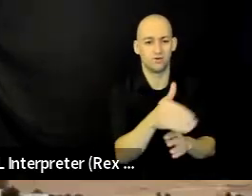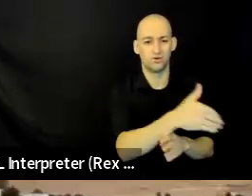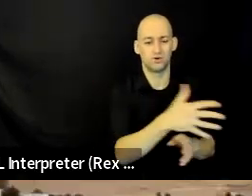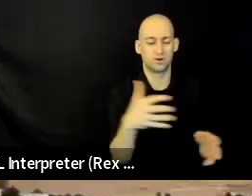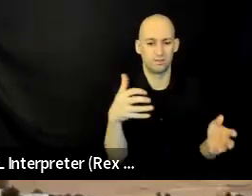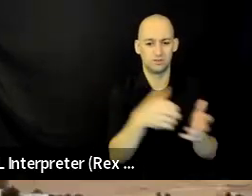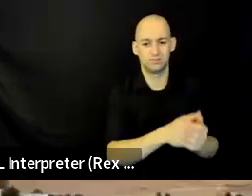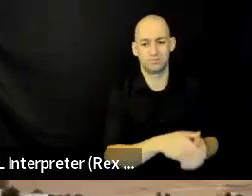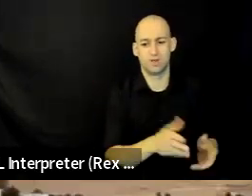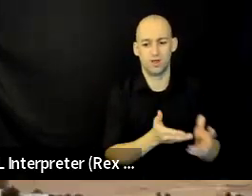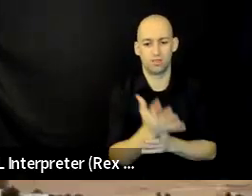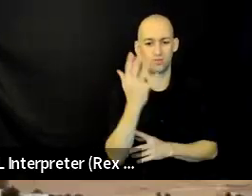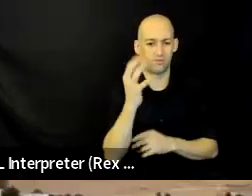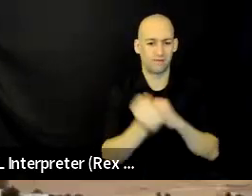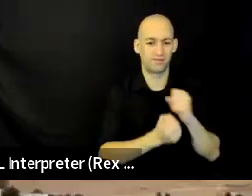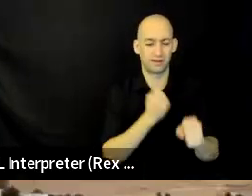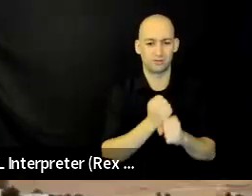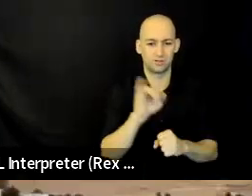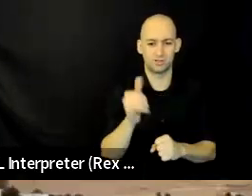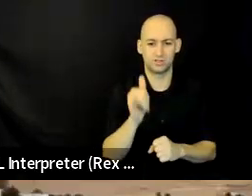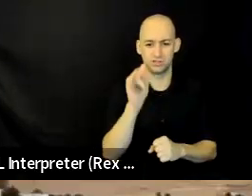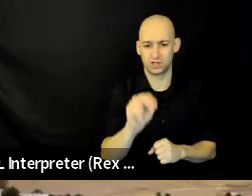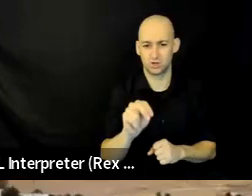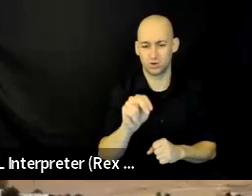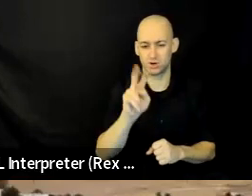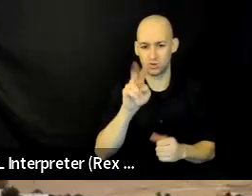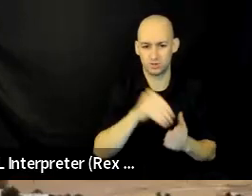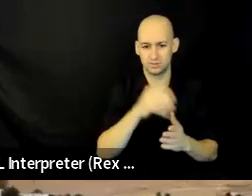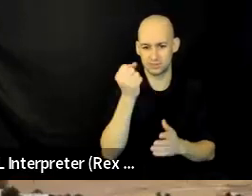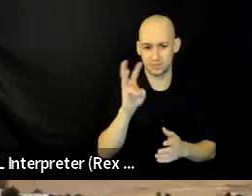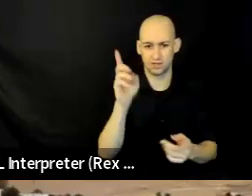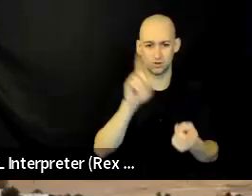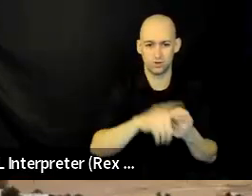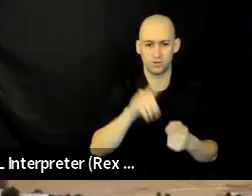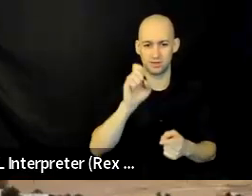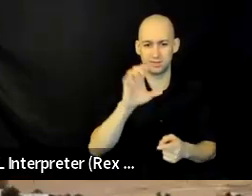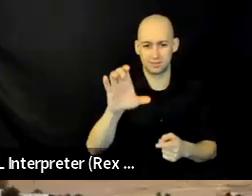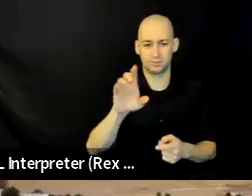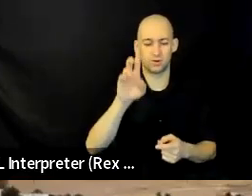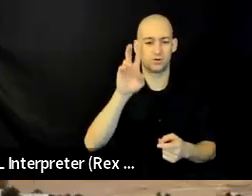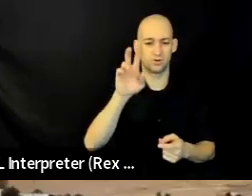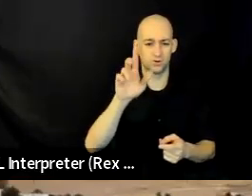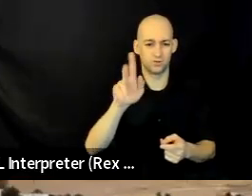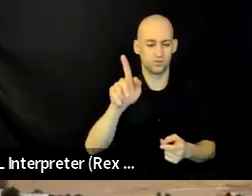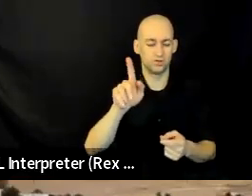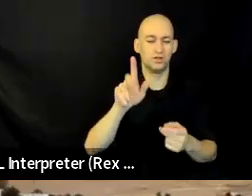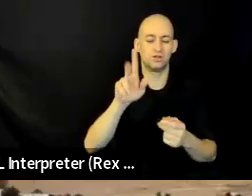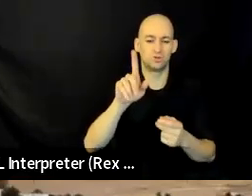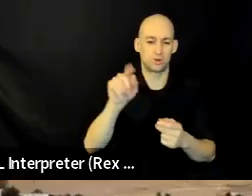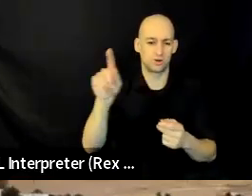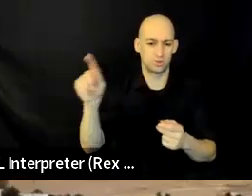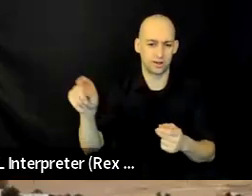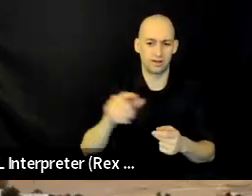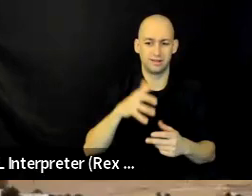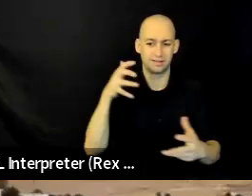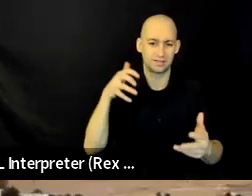During the 5-year period from January 1st, 2016 to December 31st, 2020, the intersection